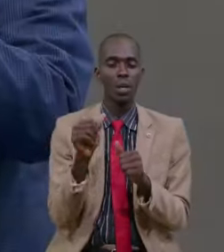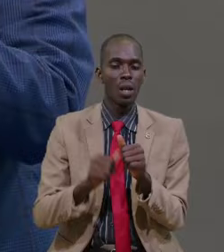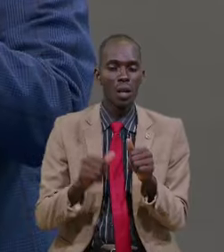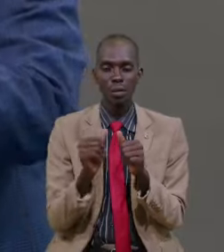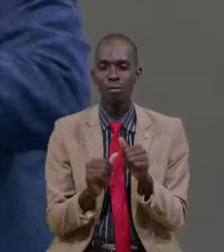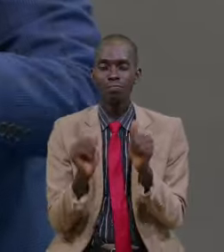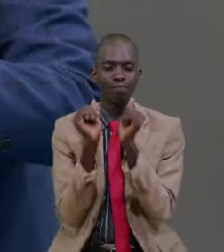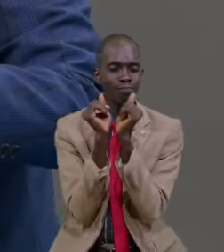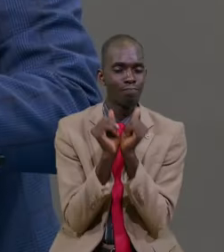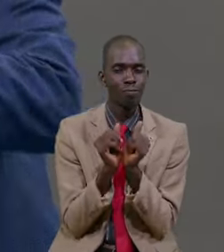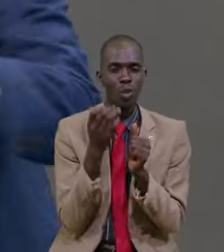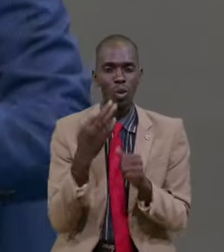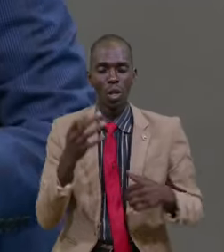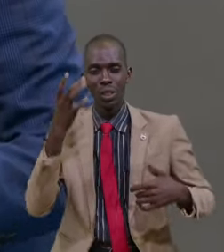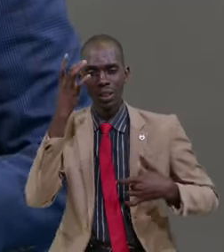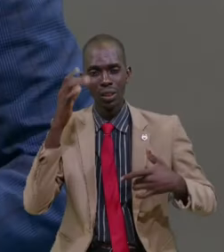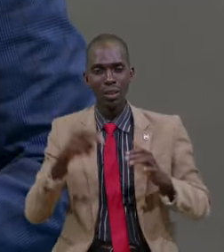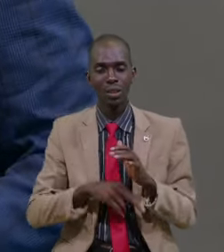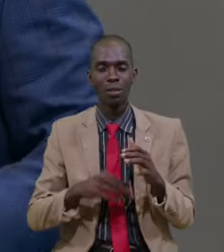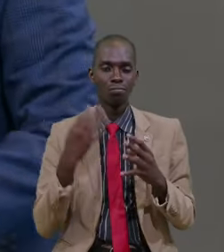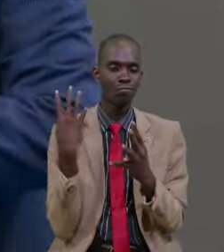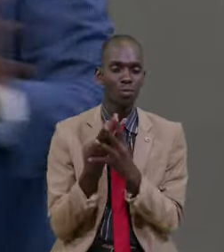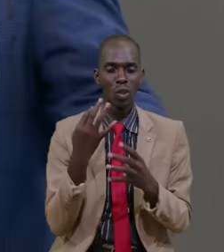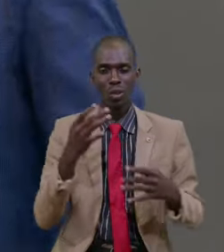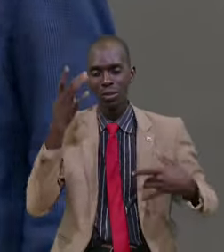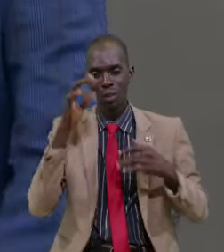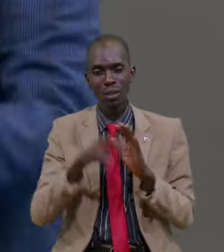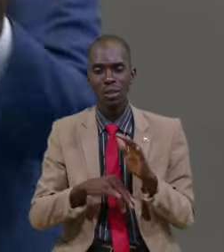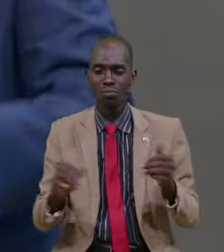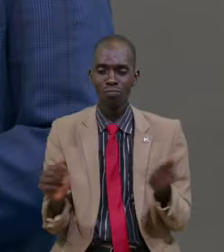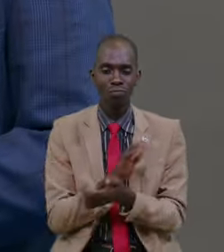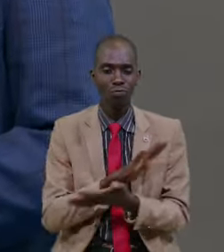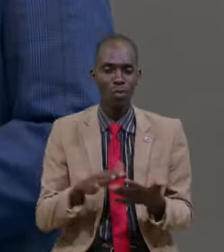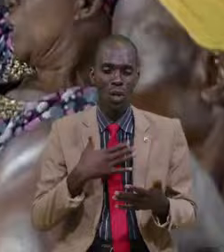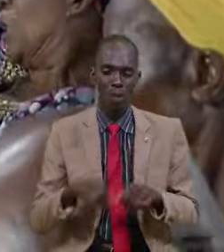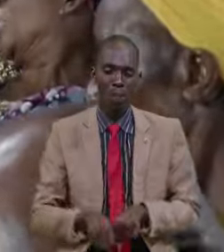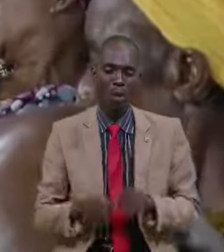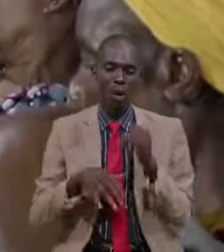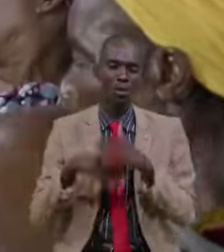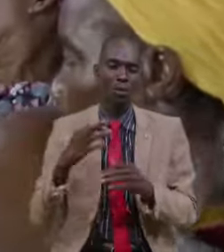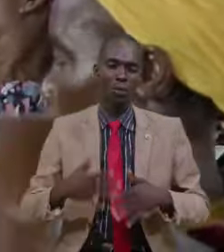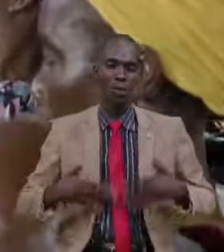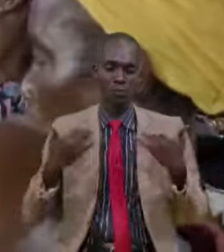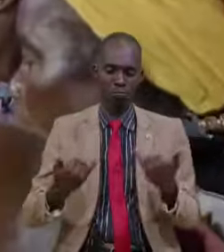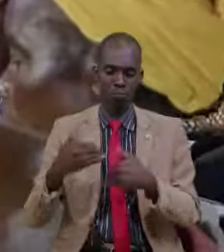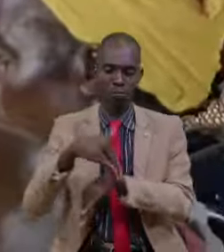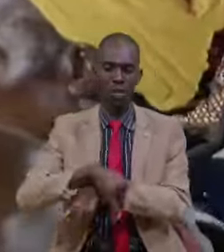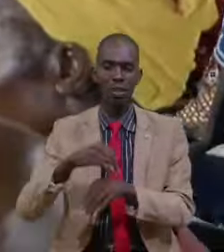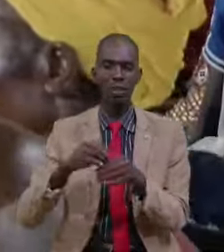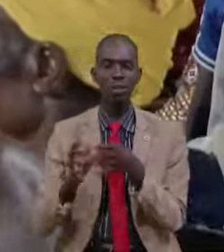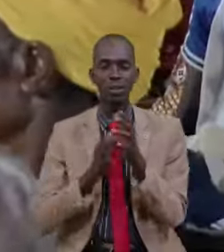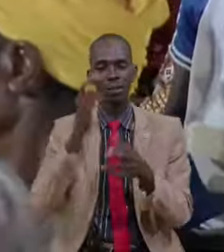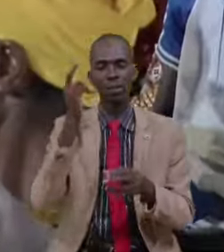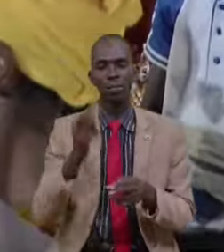of sickness destroyed and broken from your life tonight in Jesus' name.